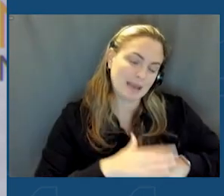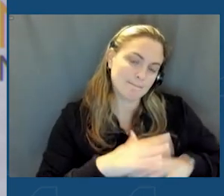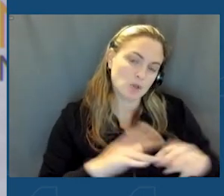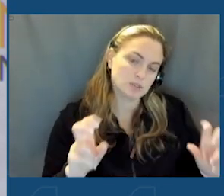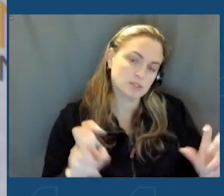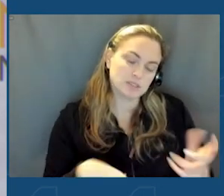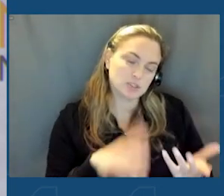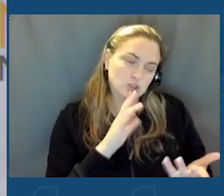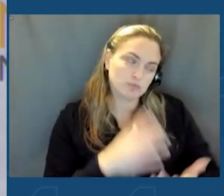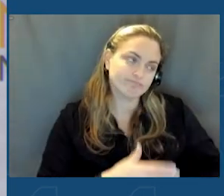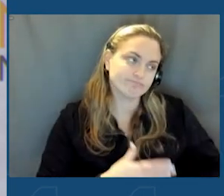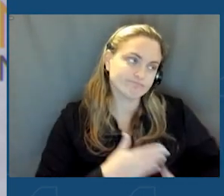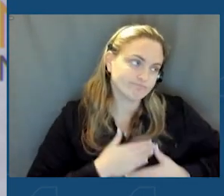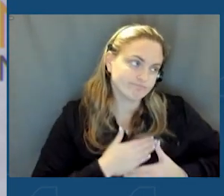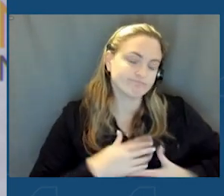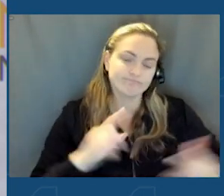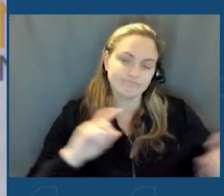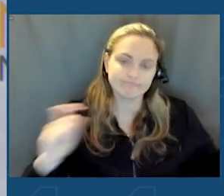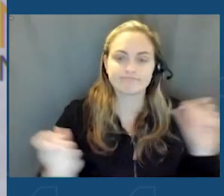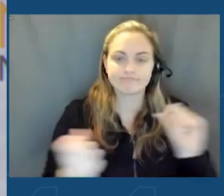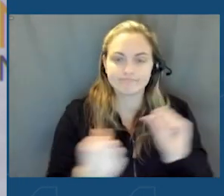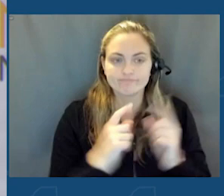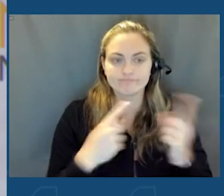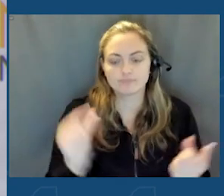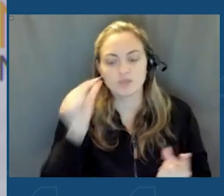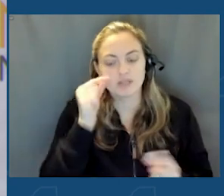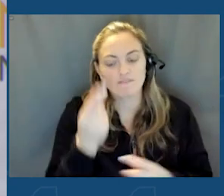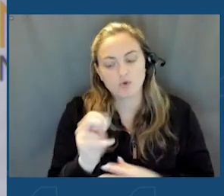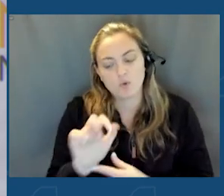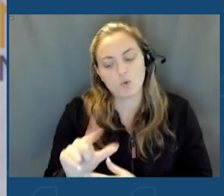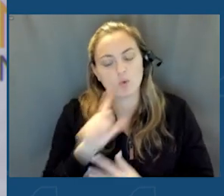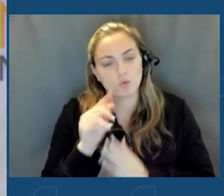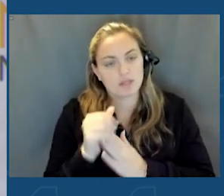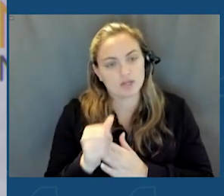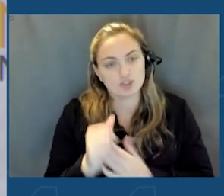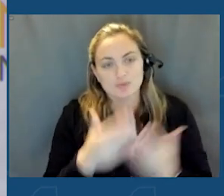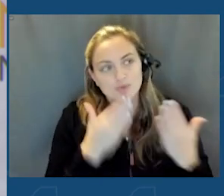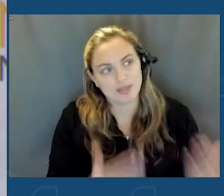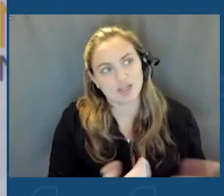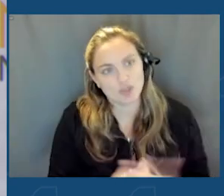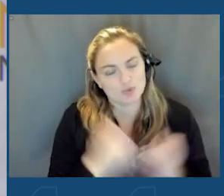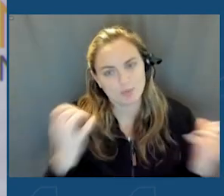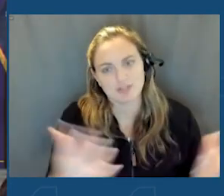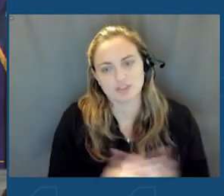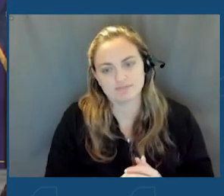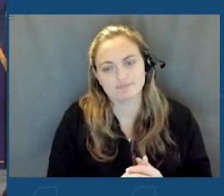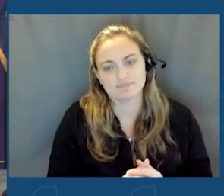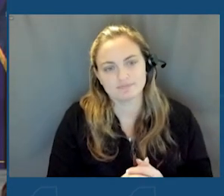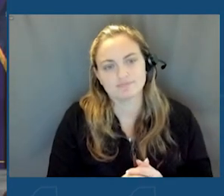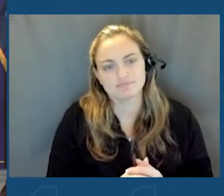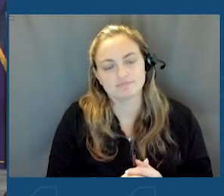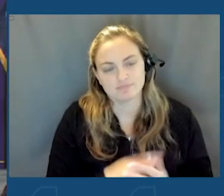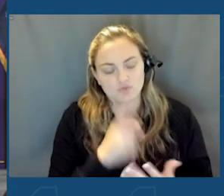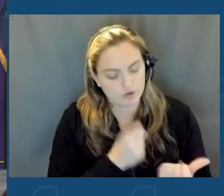has really shifted, especially under Governor Hochul's leadership. Thank you so much for